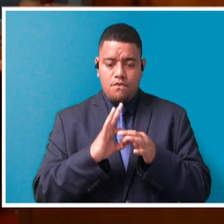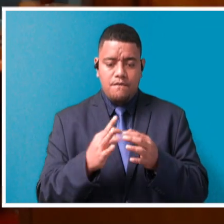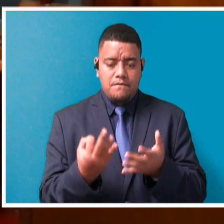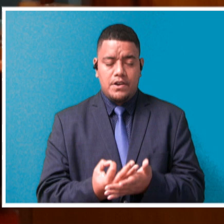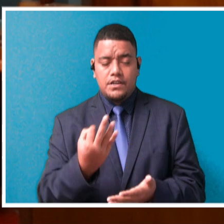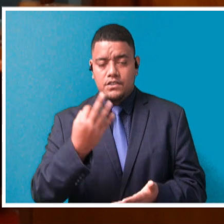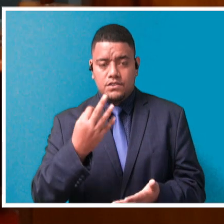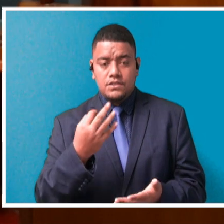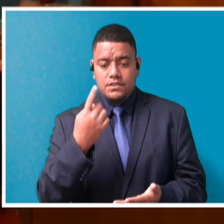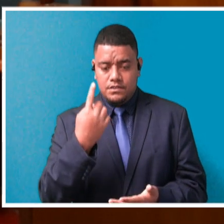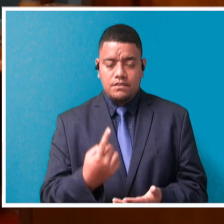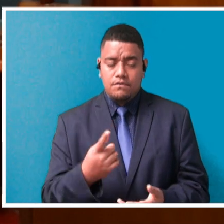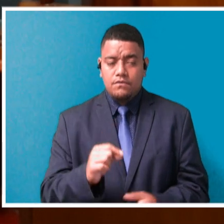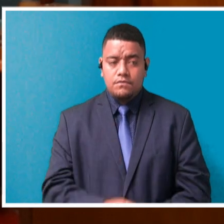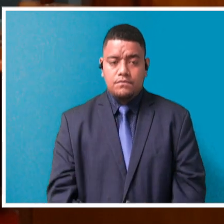financial self-sufficiency.